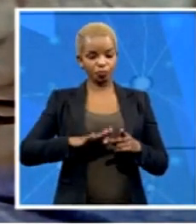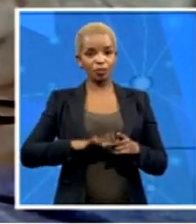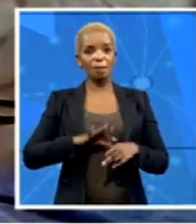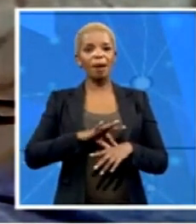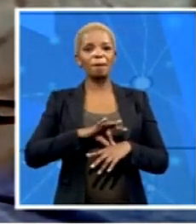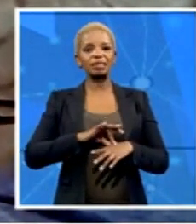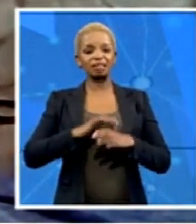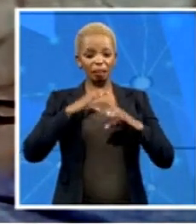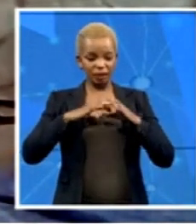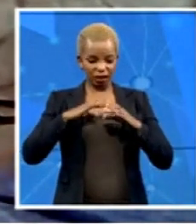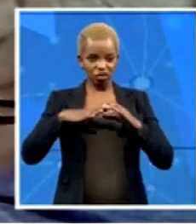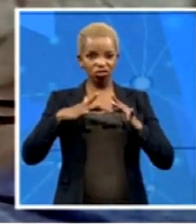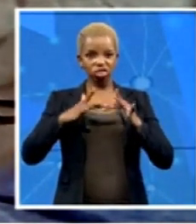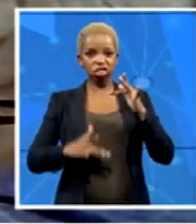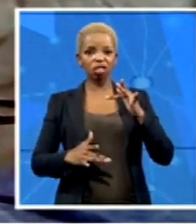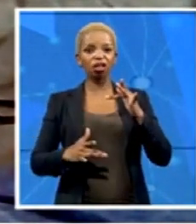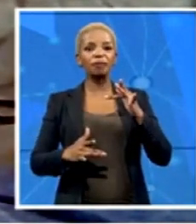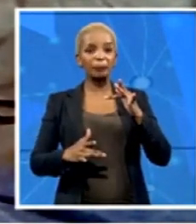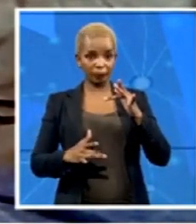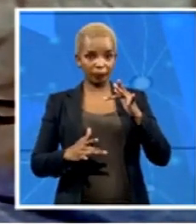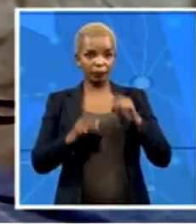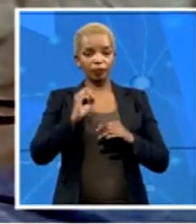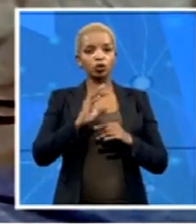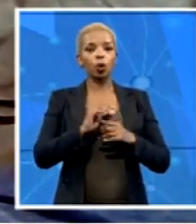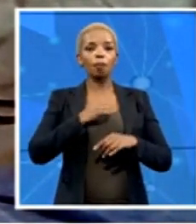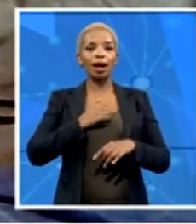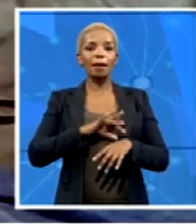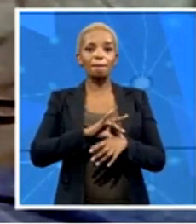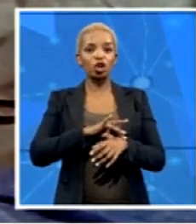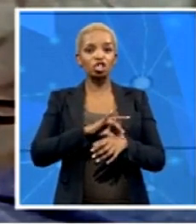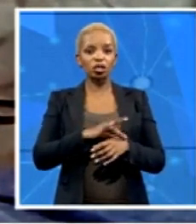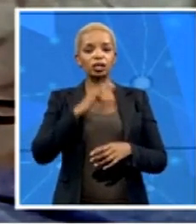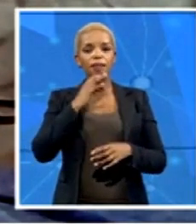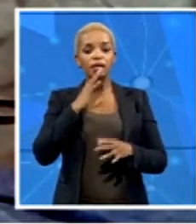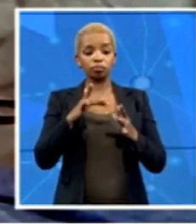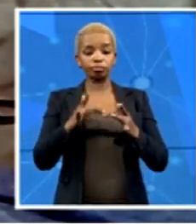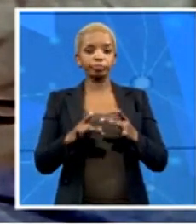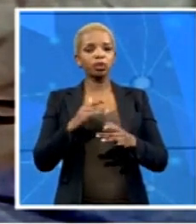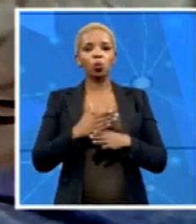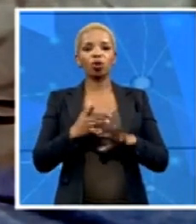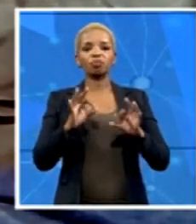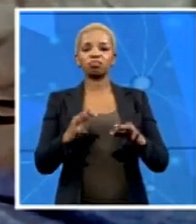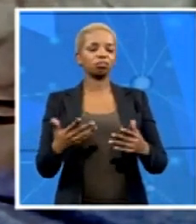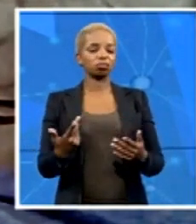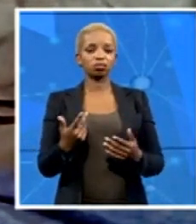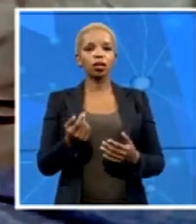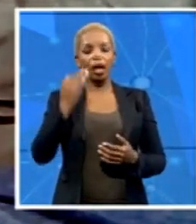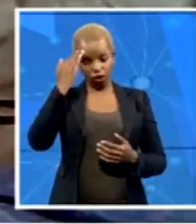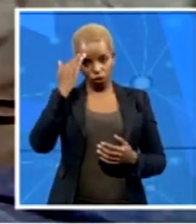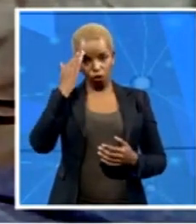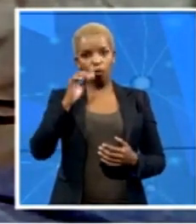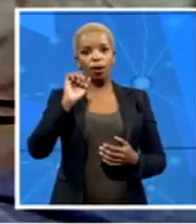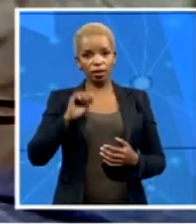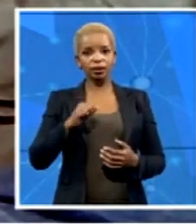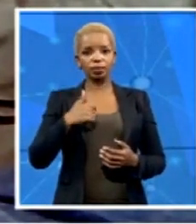but the actual muscles won't work. Or I'll know that I need to get out of bed, but I can't lift myself up. Right. They're